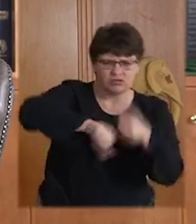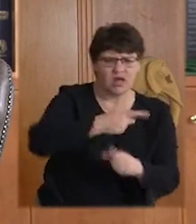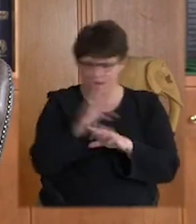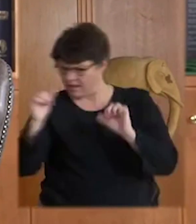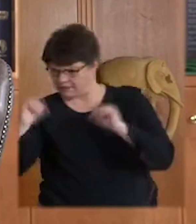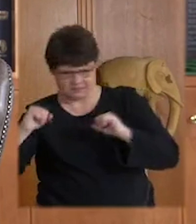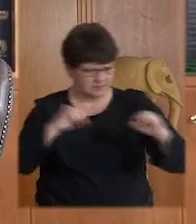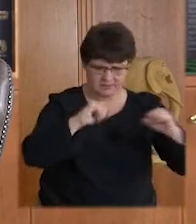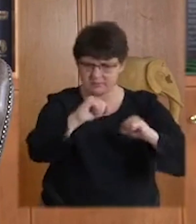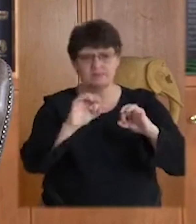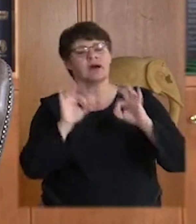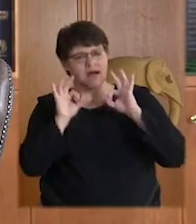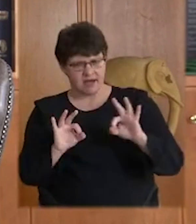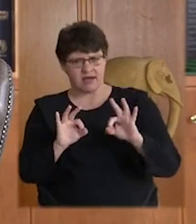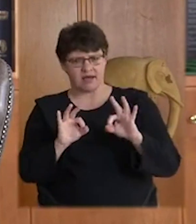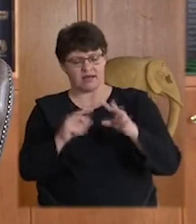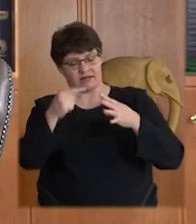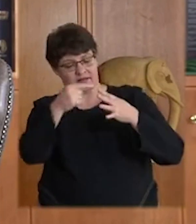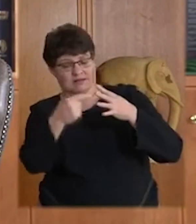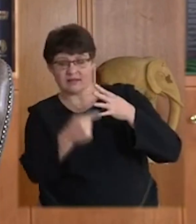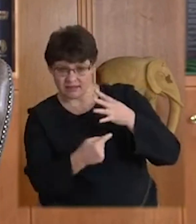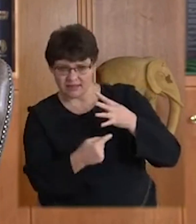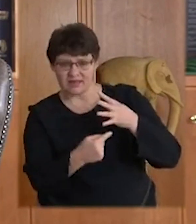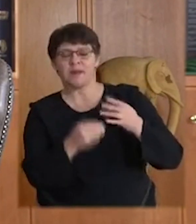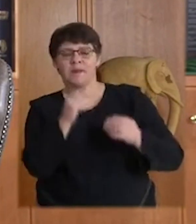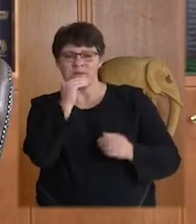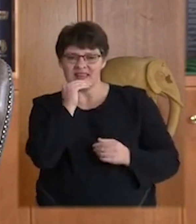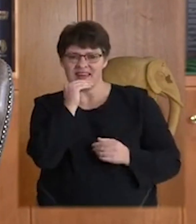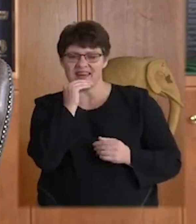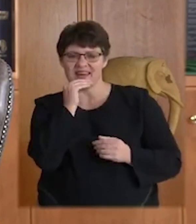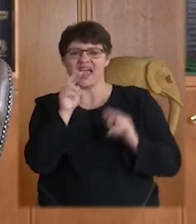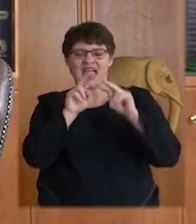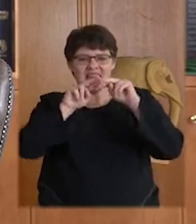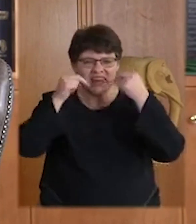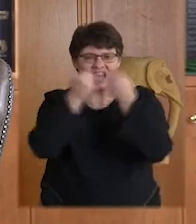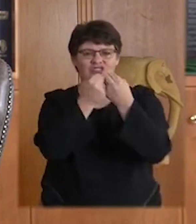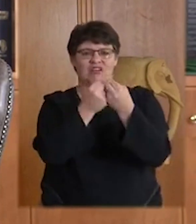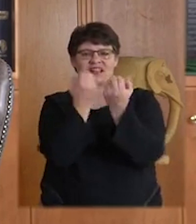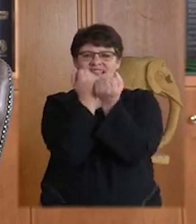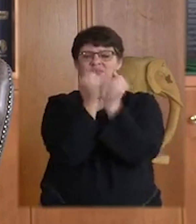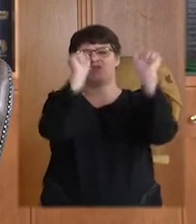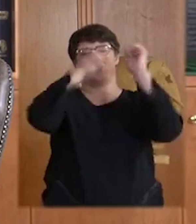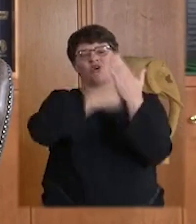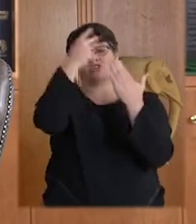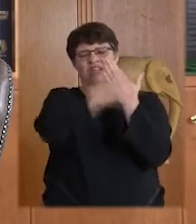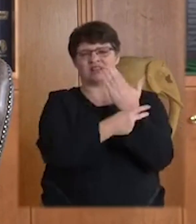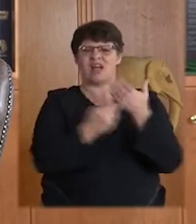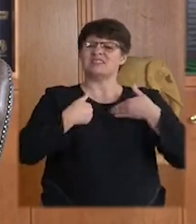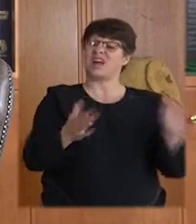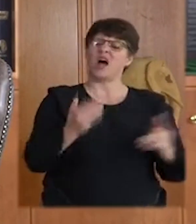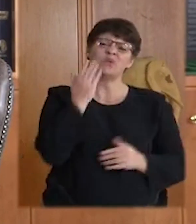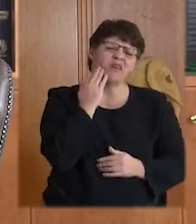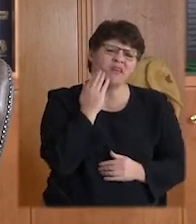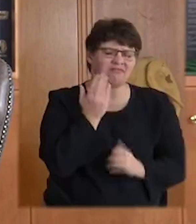building are all the fruits of the national democratic project that began in